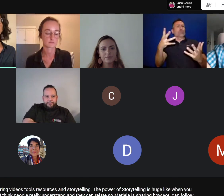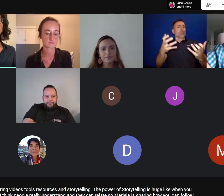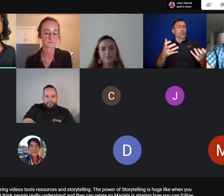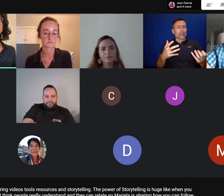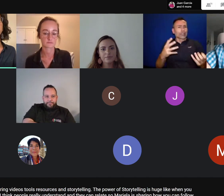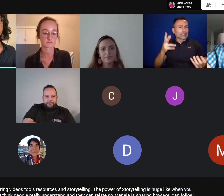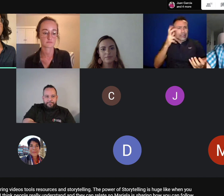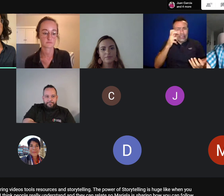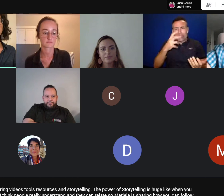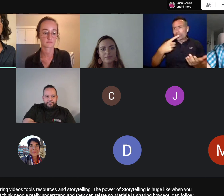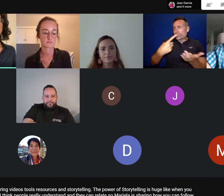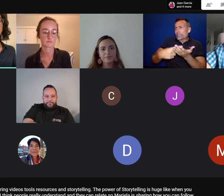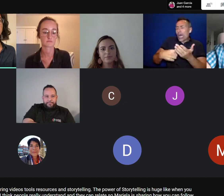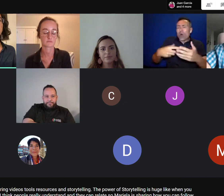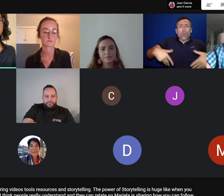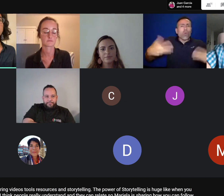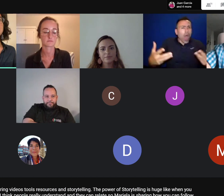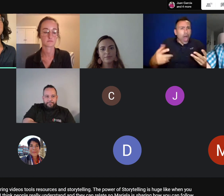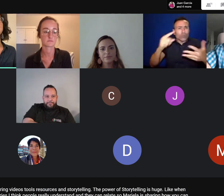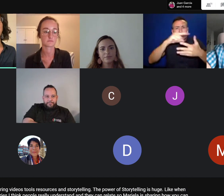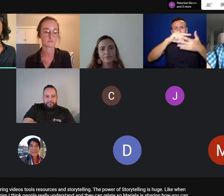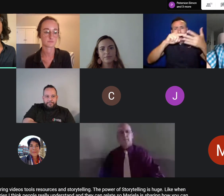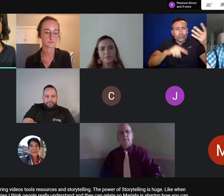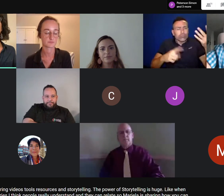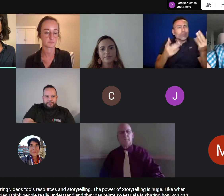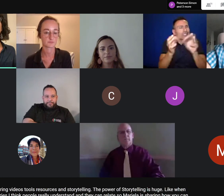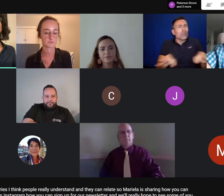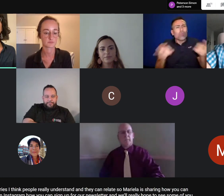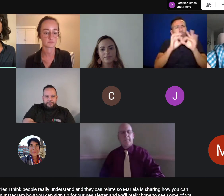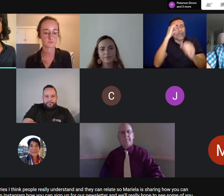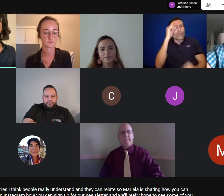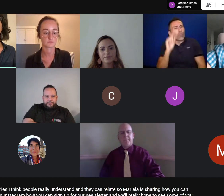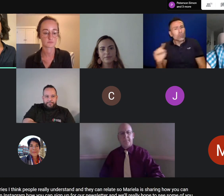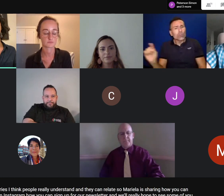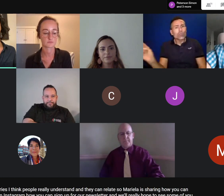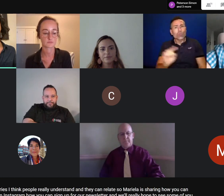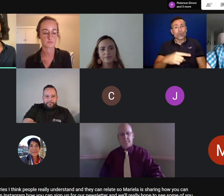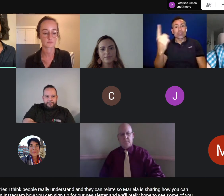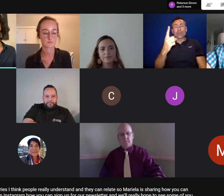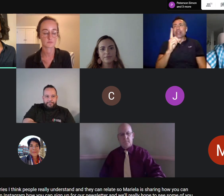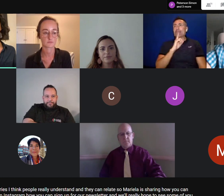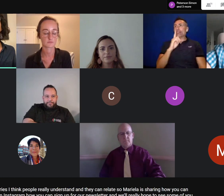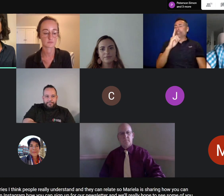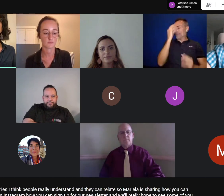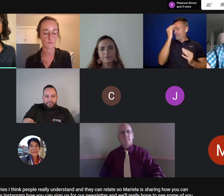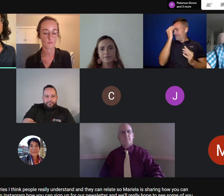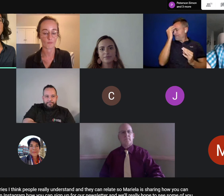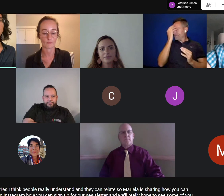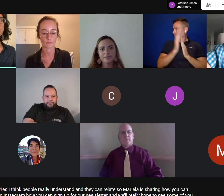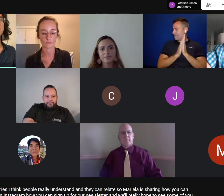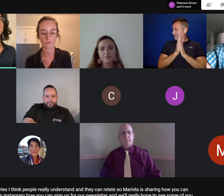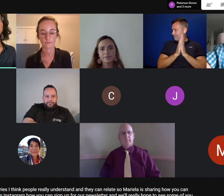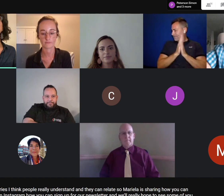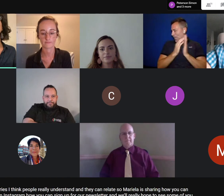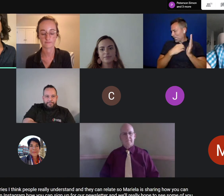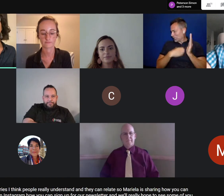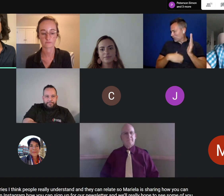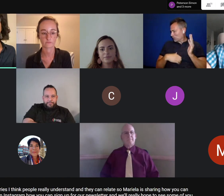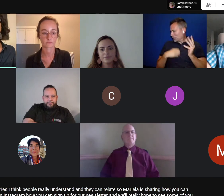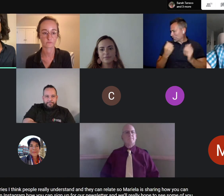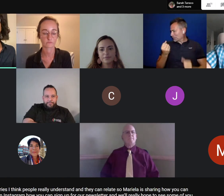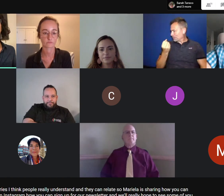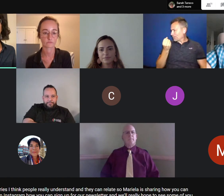talked about, and what is important to you, and what are those things that are in your head that you wish could be